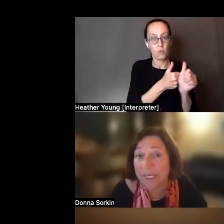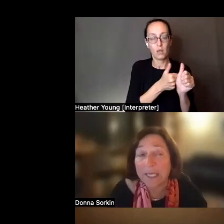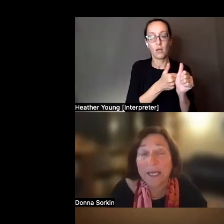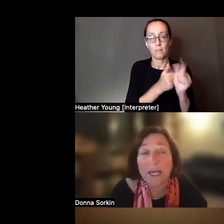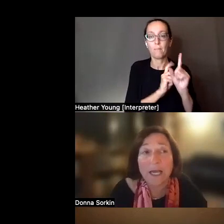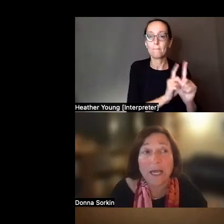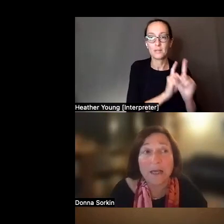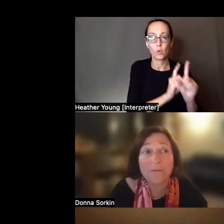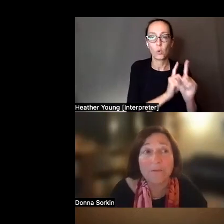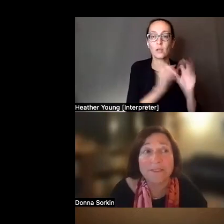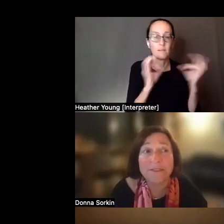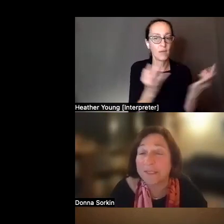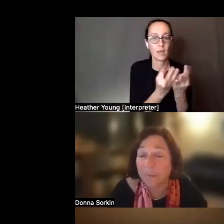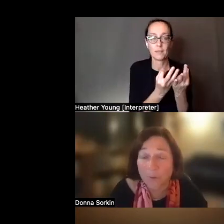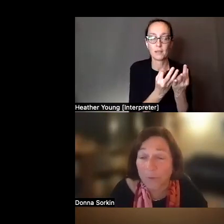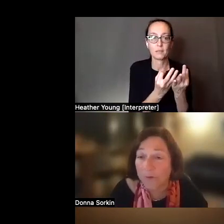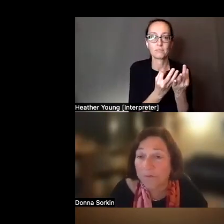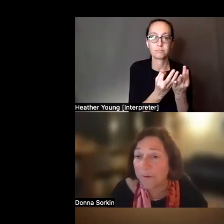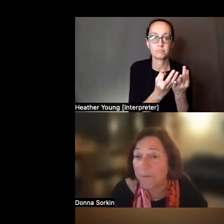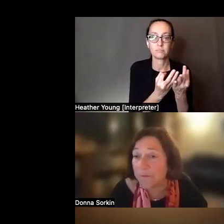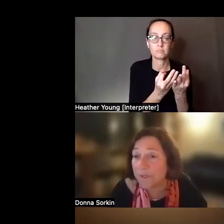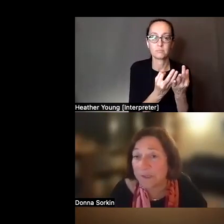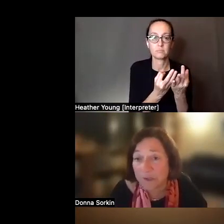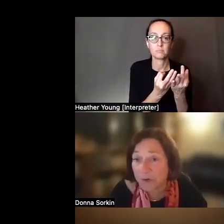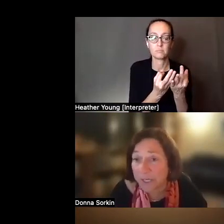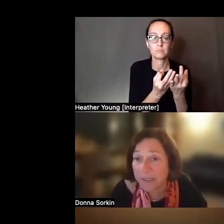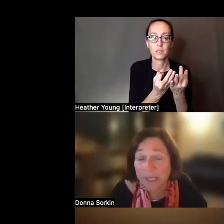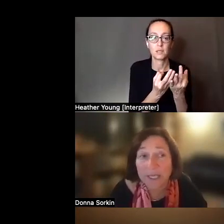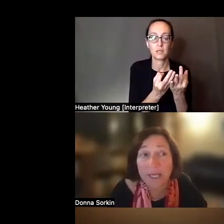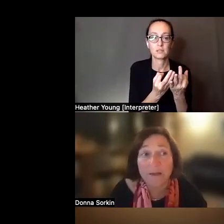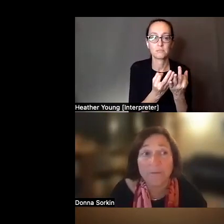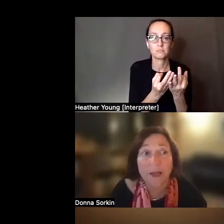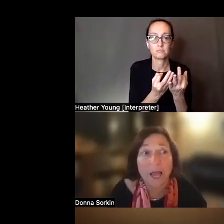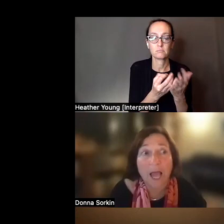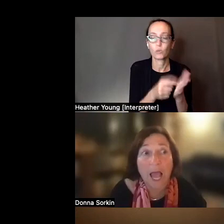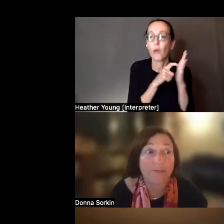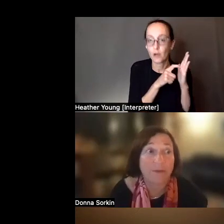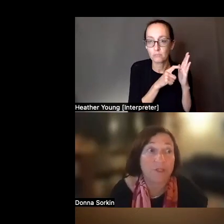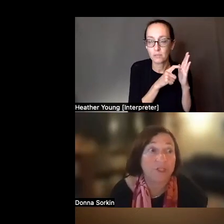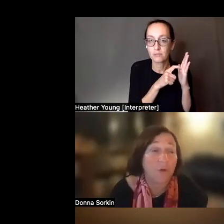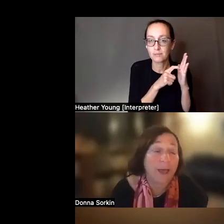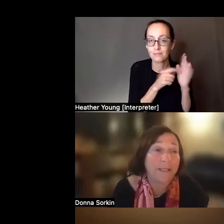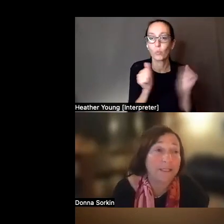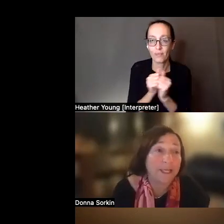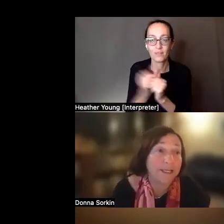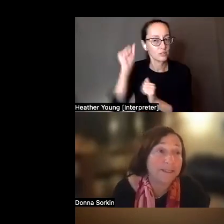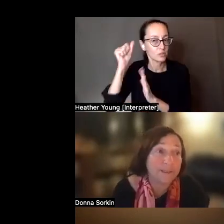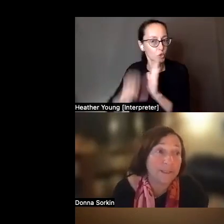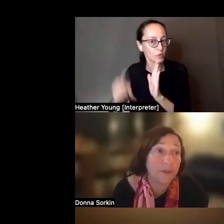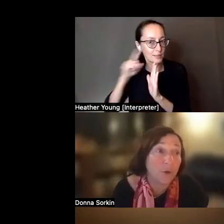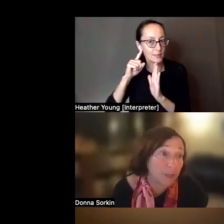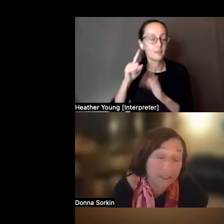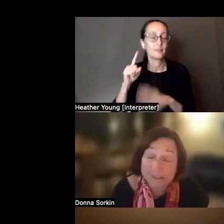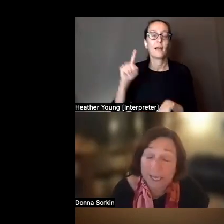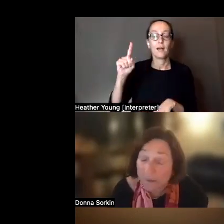family is inseparable from the surgery. I think we should go back to the days